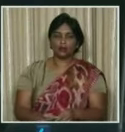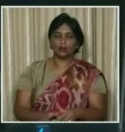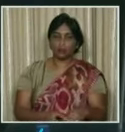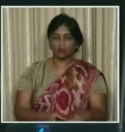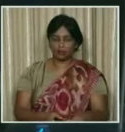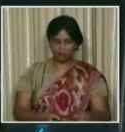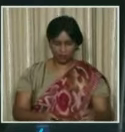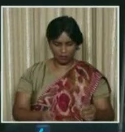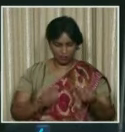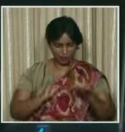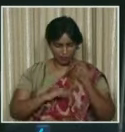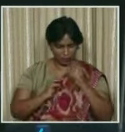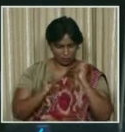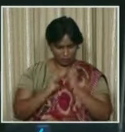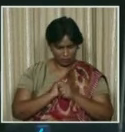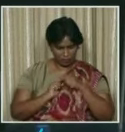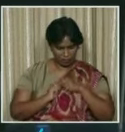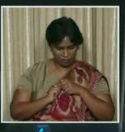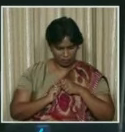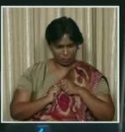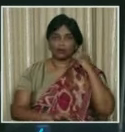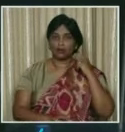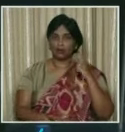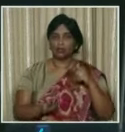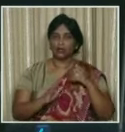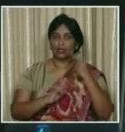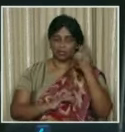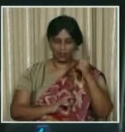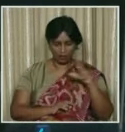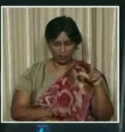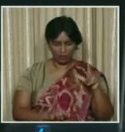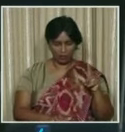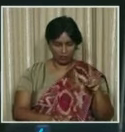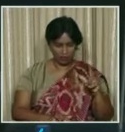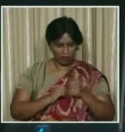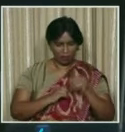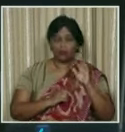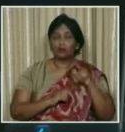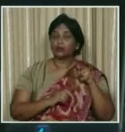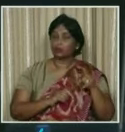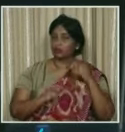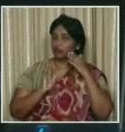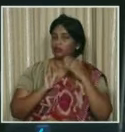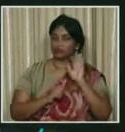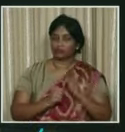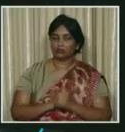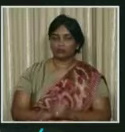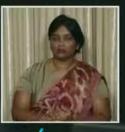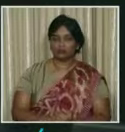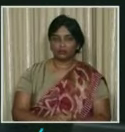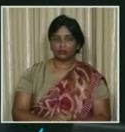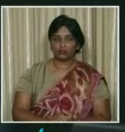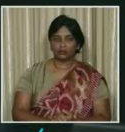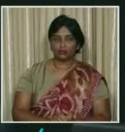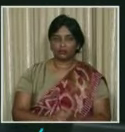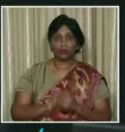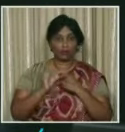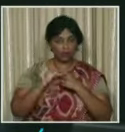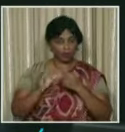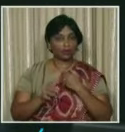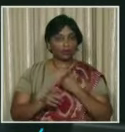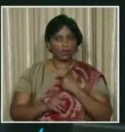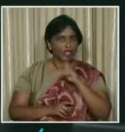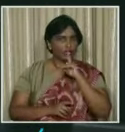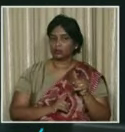in 2017. It was done under the direction of Ambassador Ganegamarachi. I never said that the IDAS system.